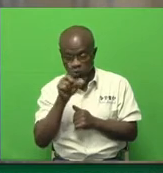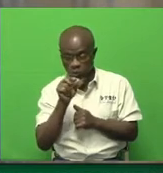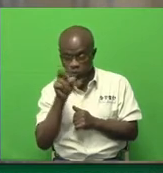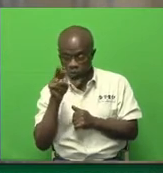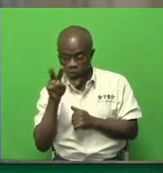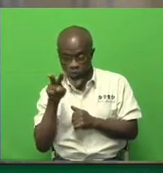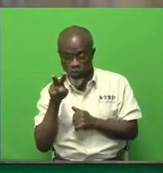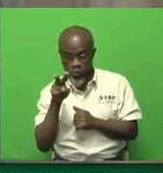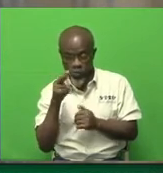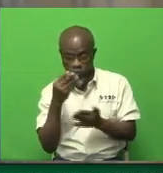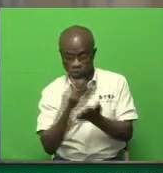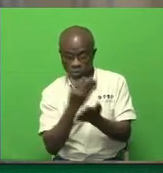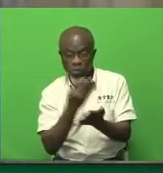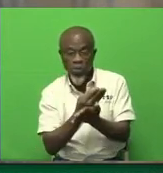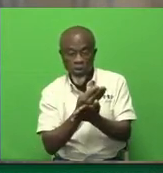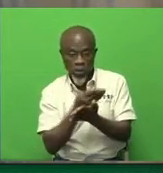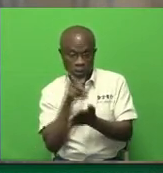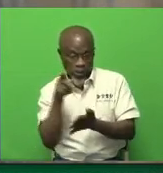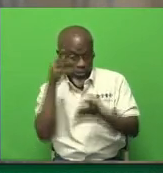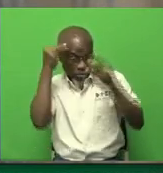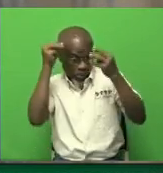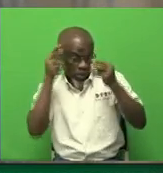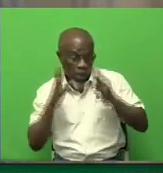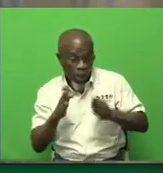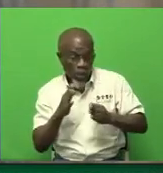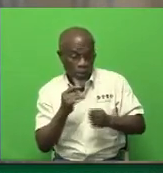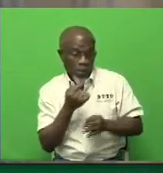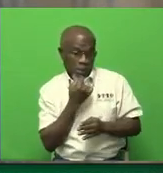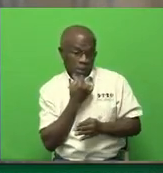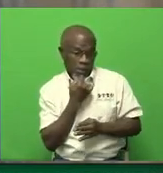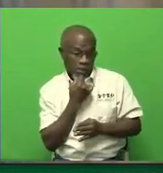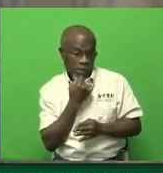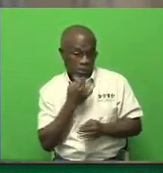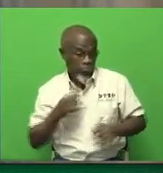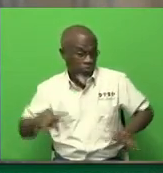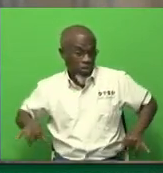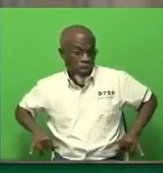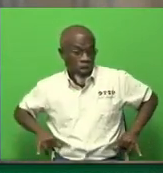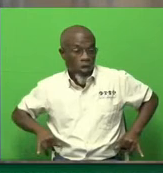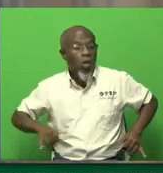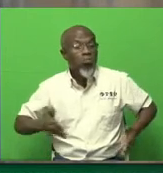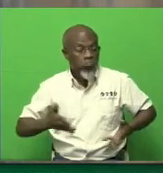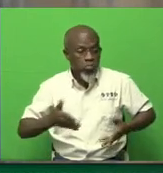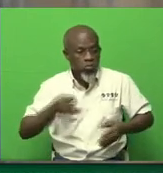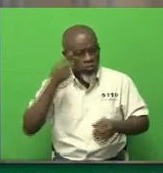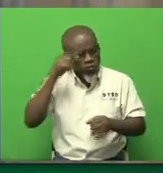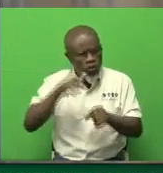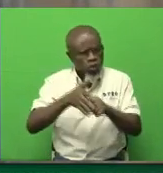minister boasted that the one of access to SDR covet support of U.S